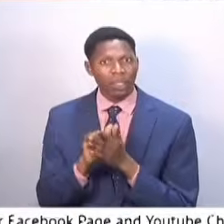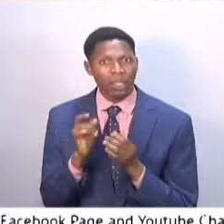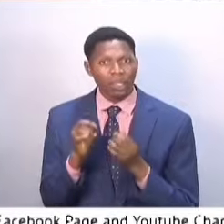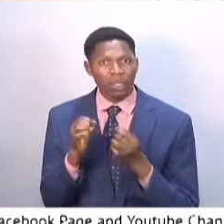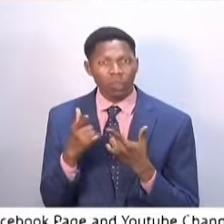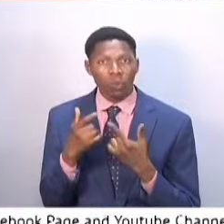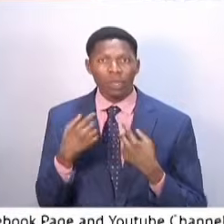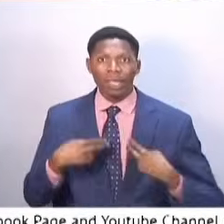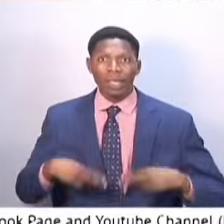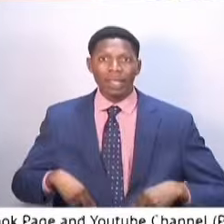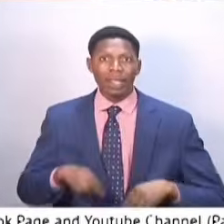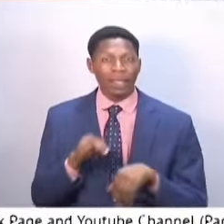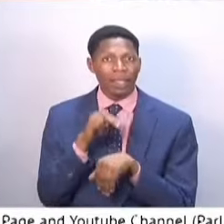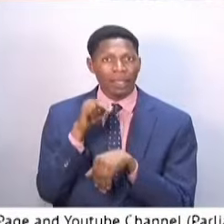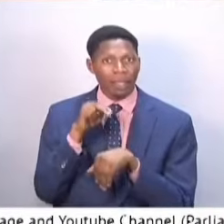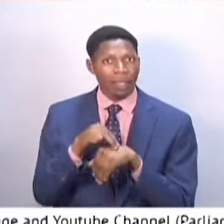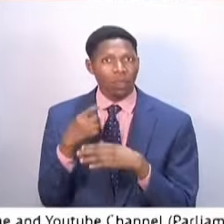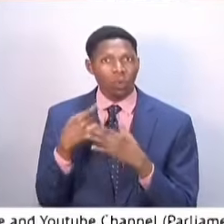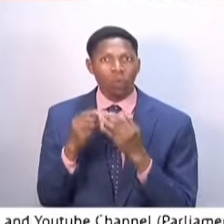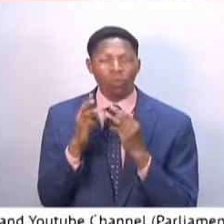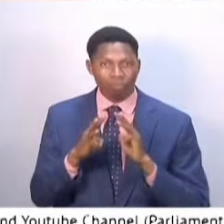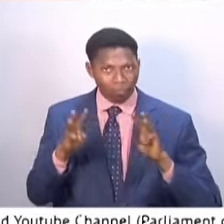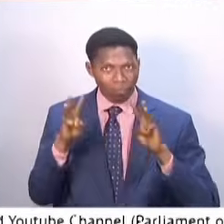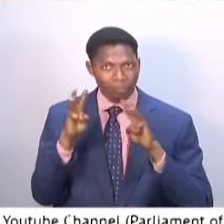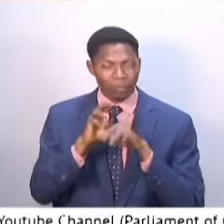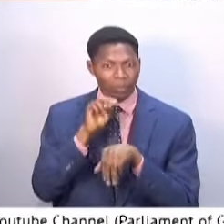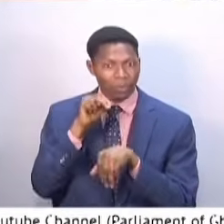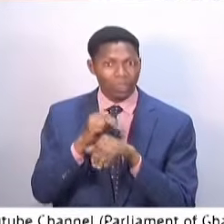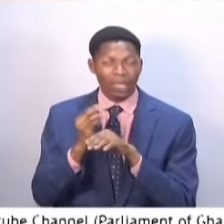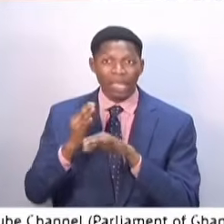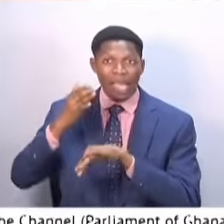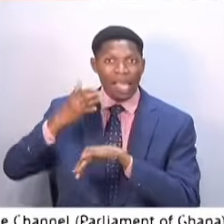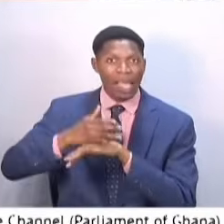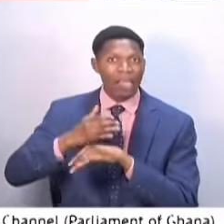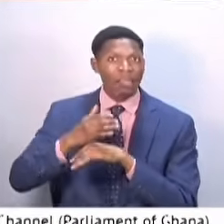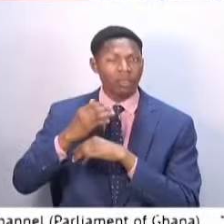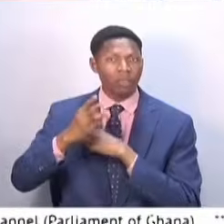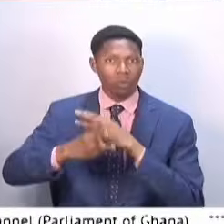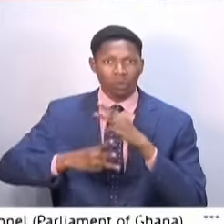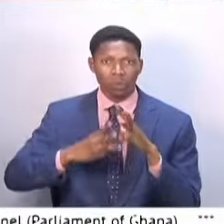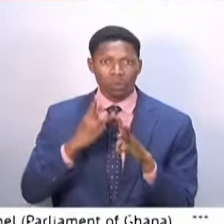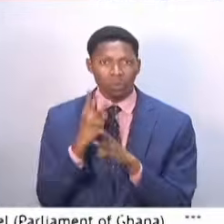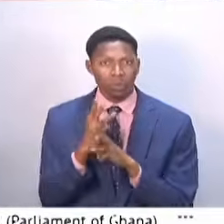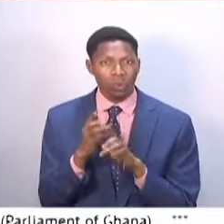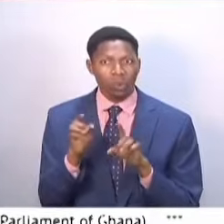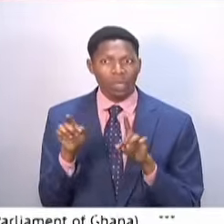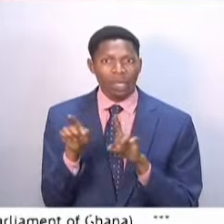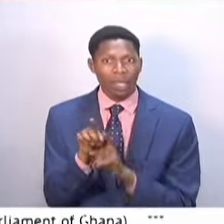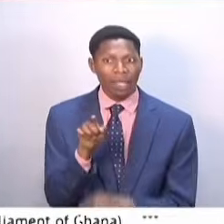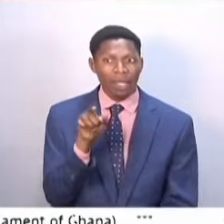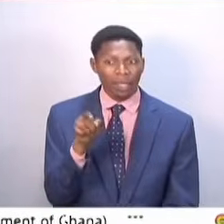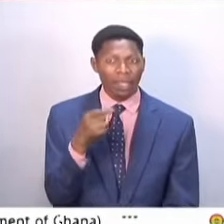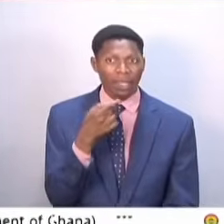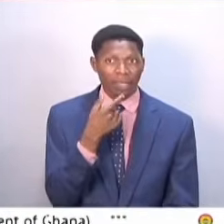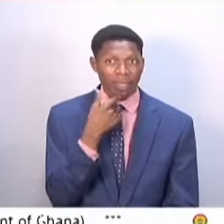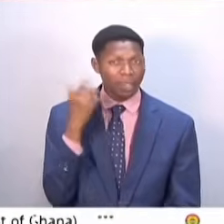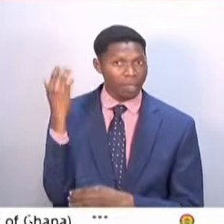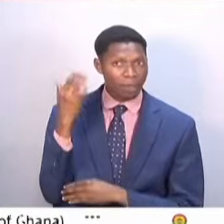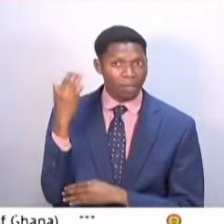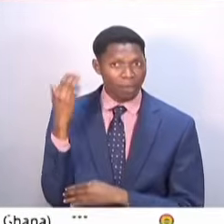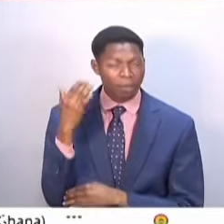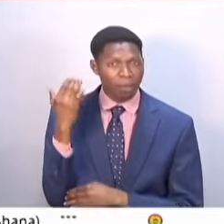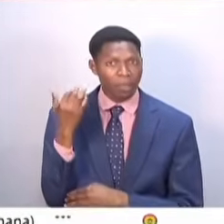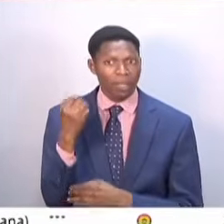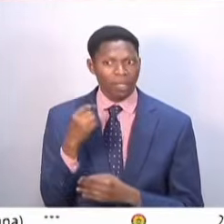a healthy nation is a wealthy nation. And across the world, as the maker of the statement pointed out, and he referred